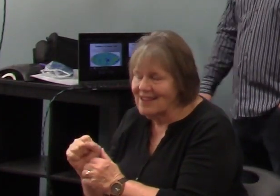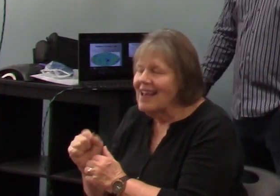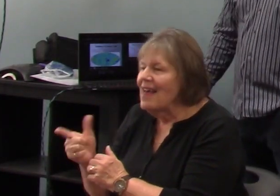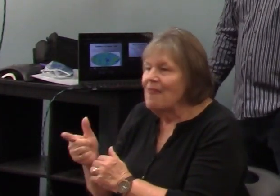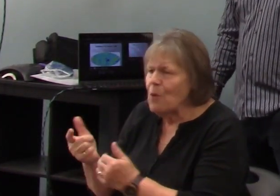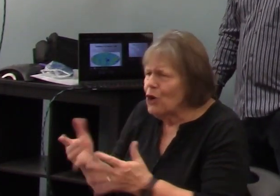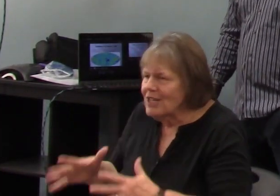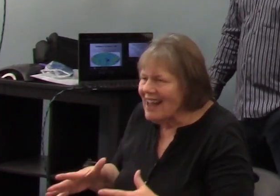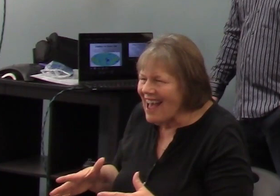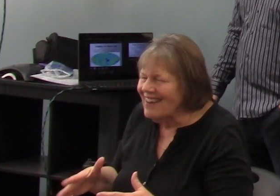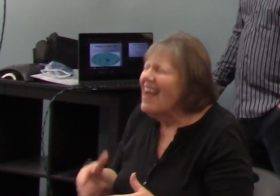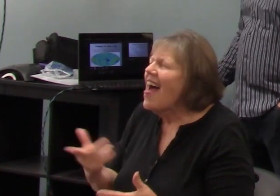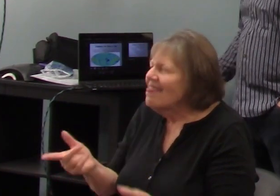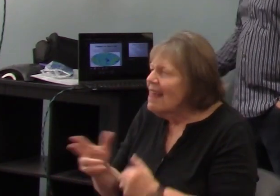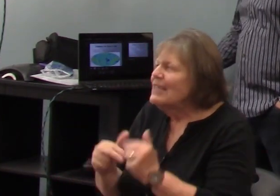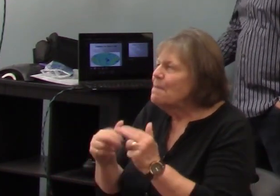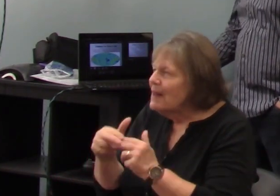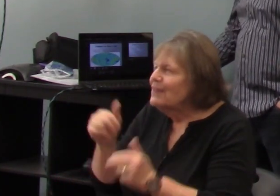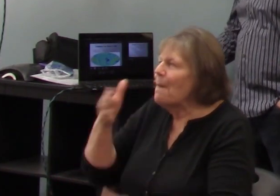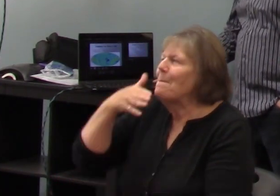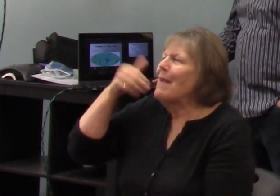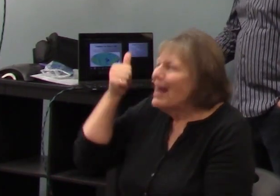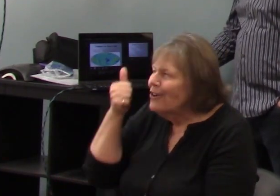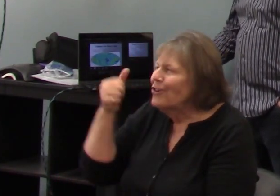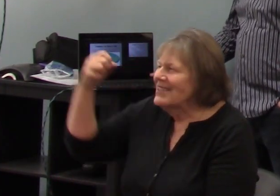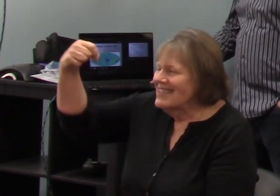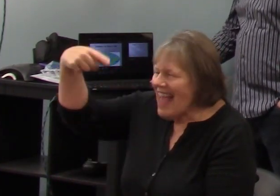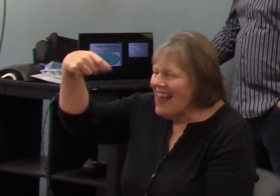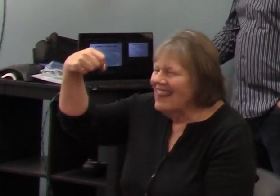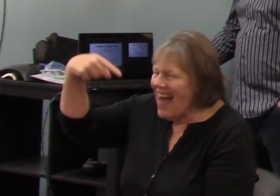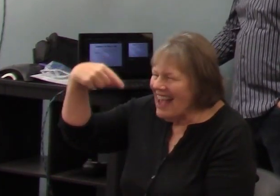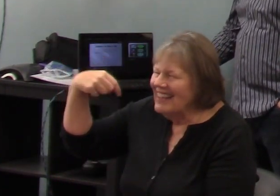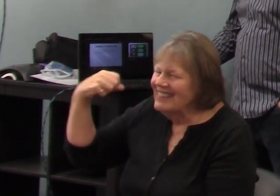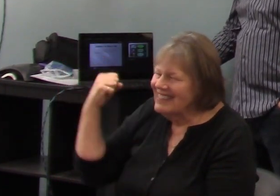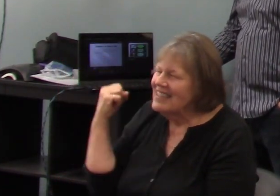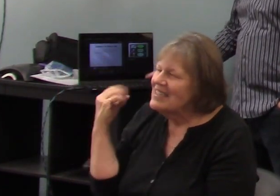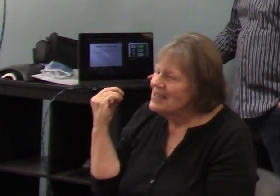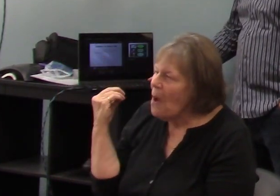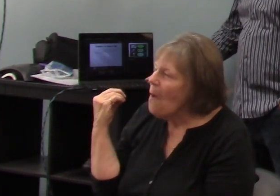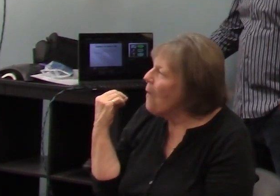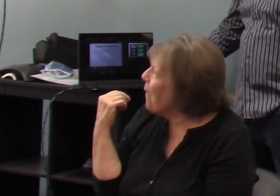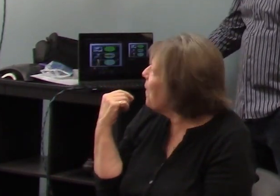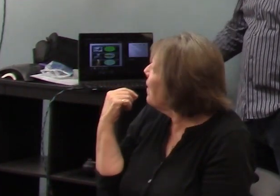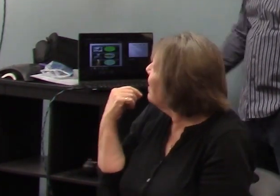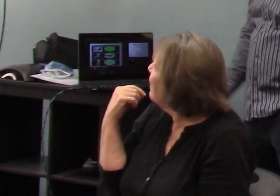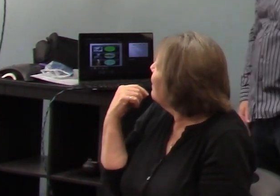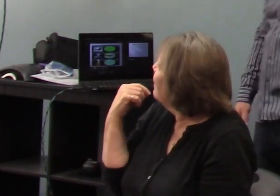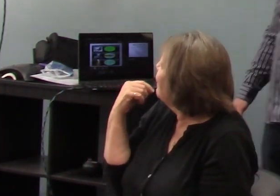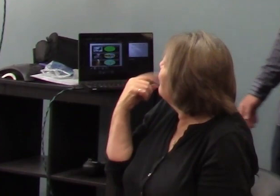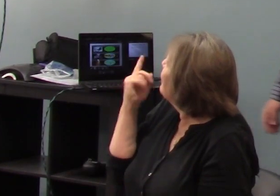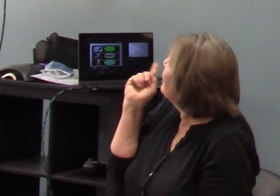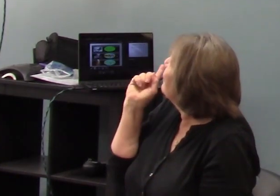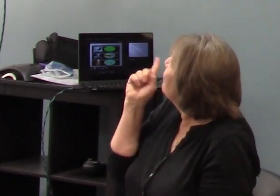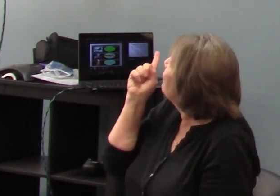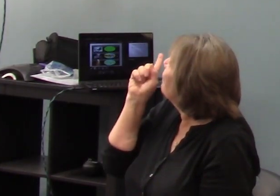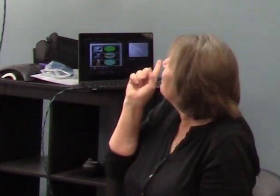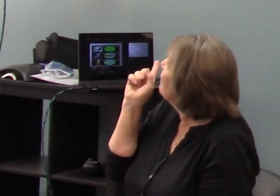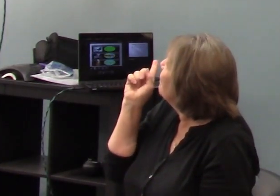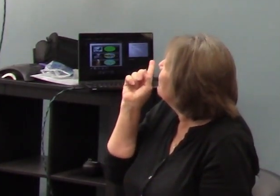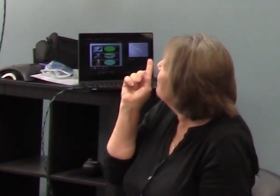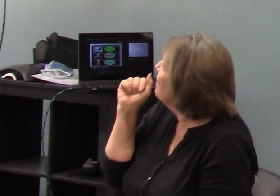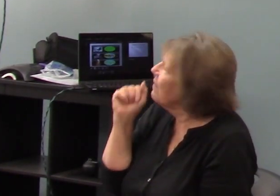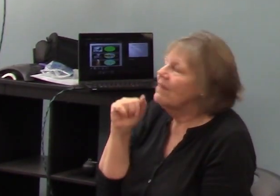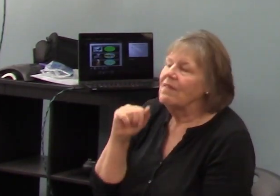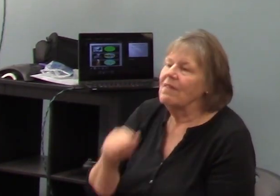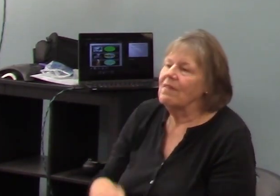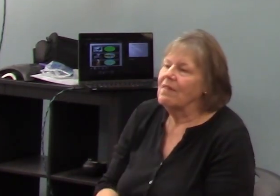let's get an even better one. And so, anyway, here's a comparison chart. So you can see the different resolutions